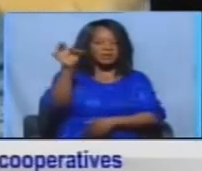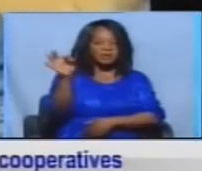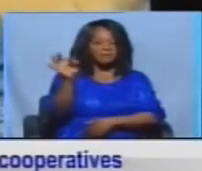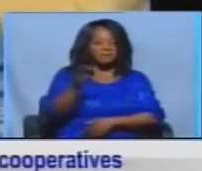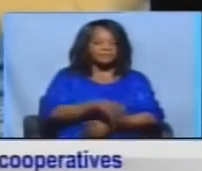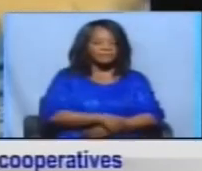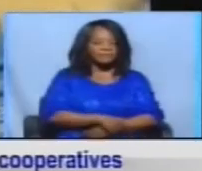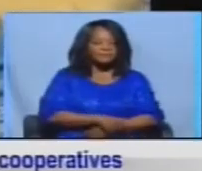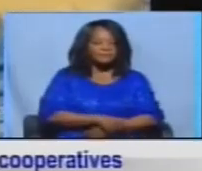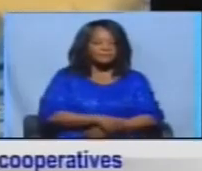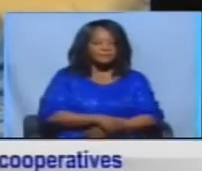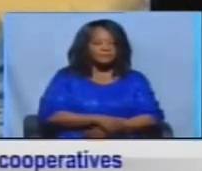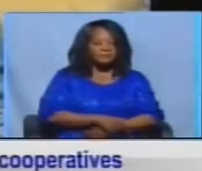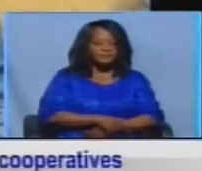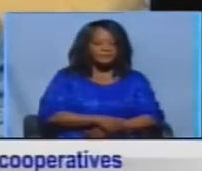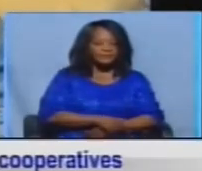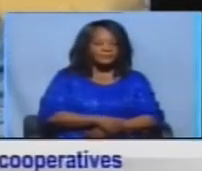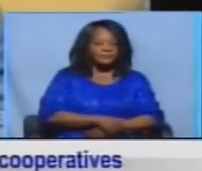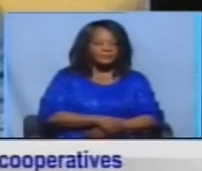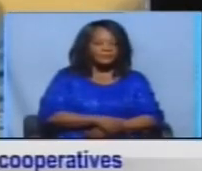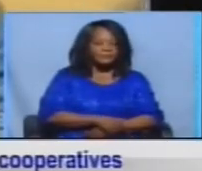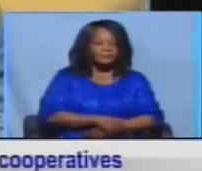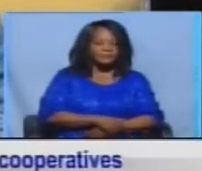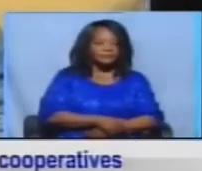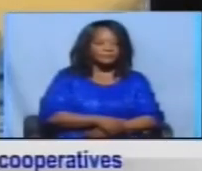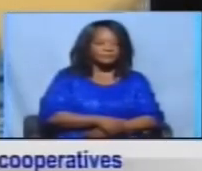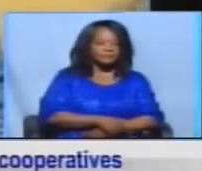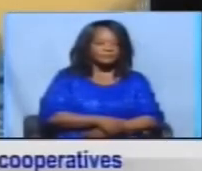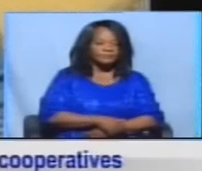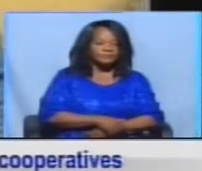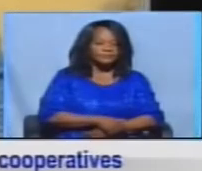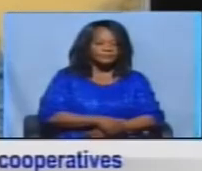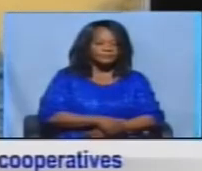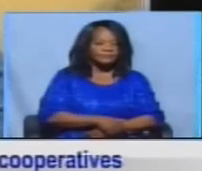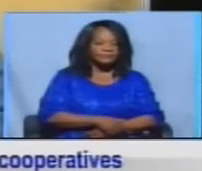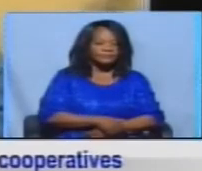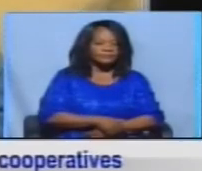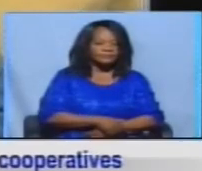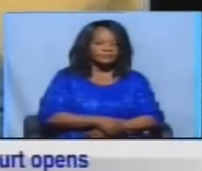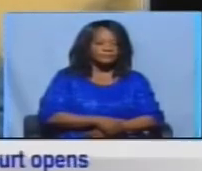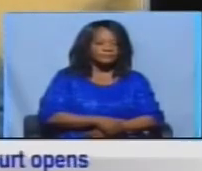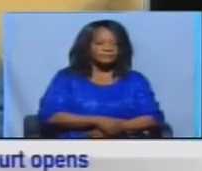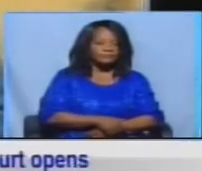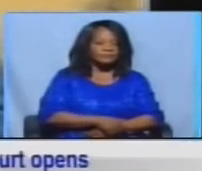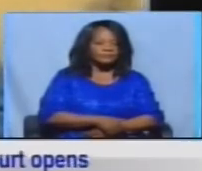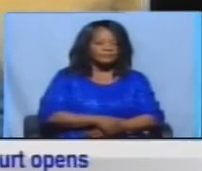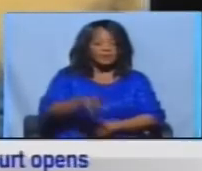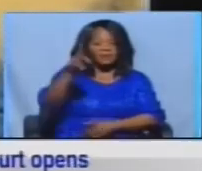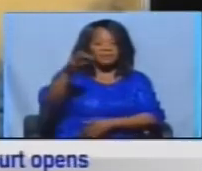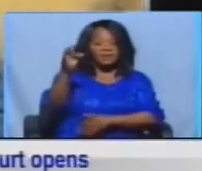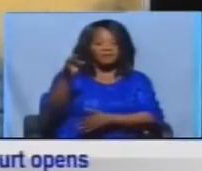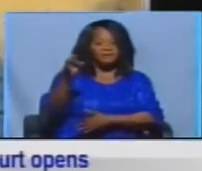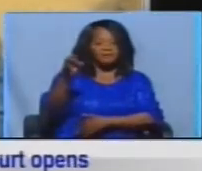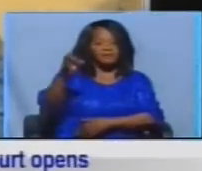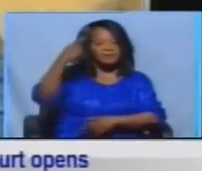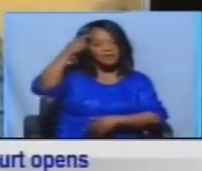I'm here specifically to seek forgiveness, to apologize to the PF as a party, the PF as a government,